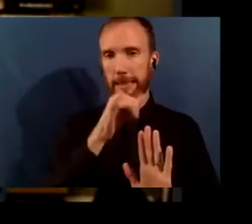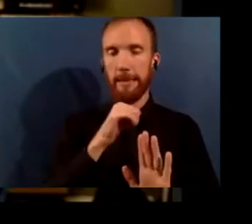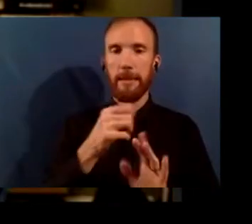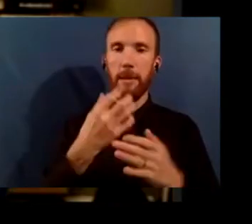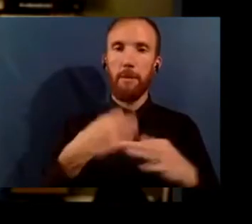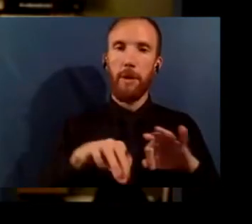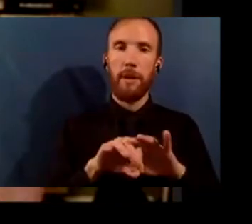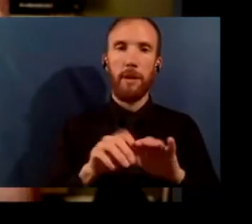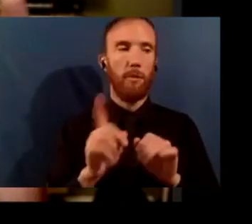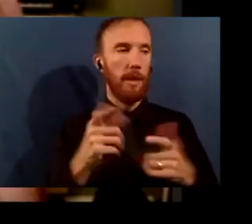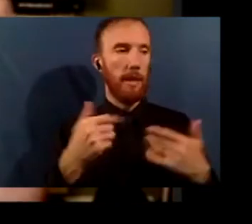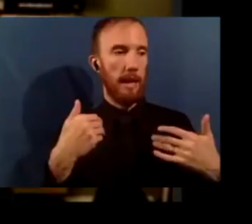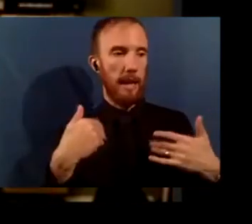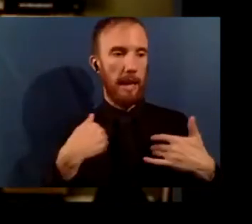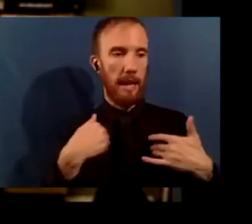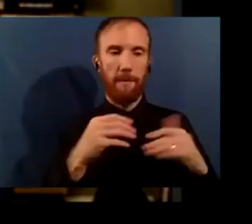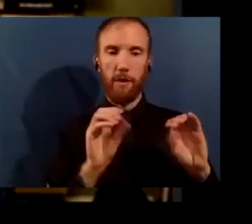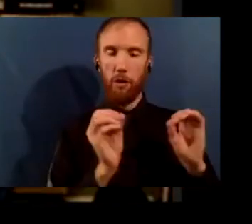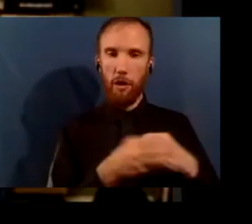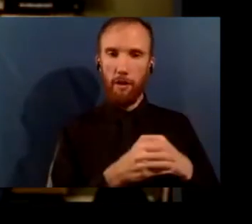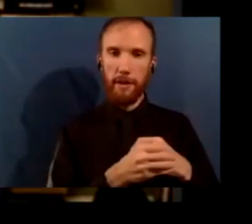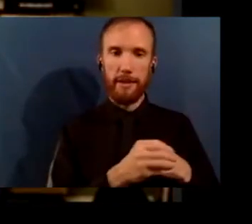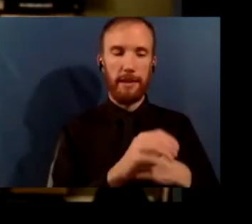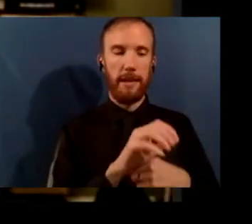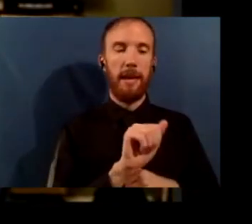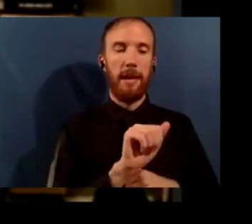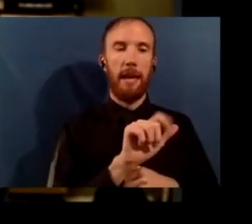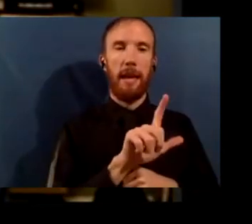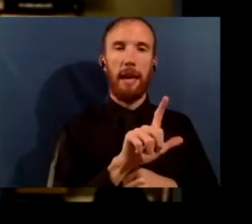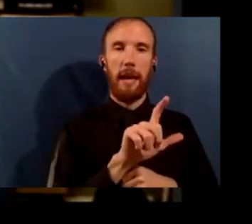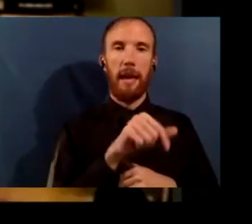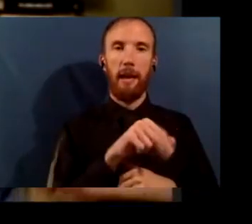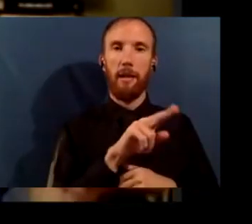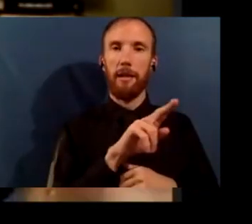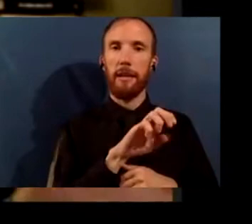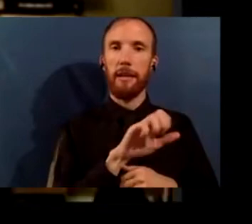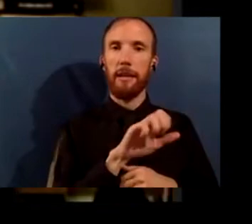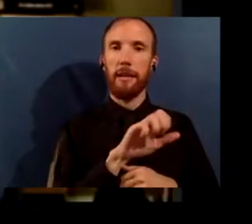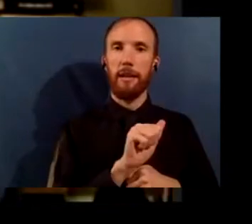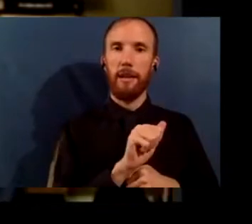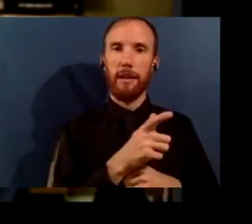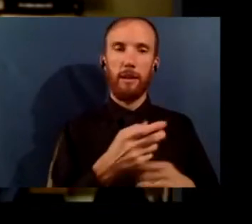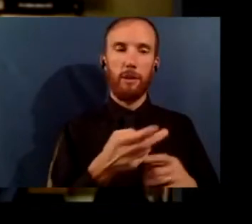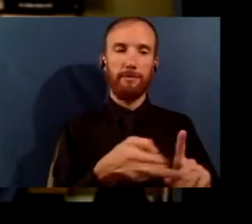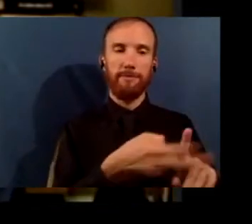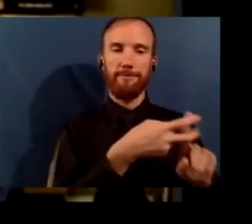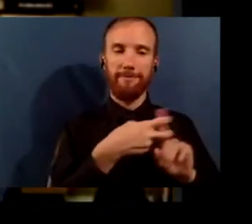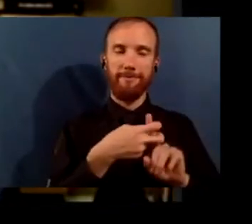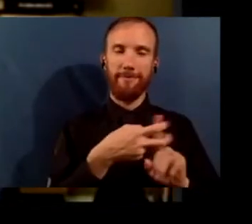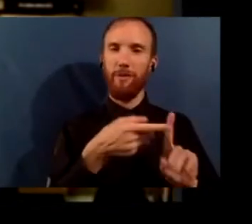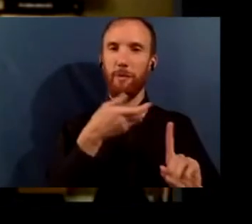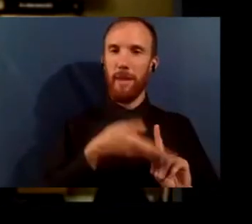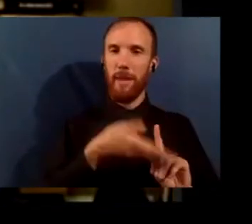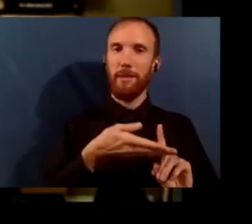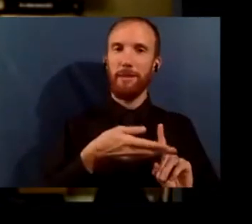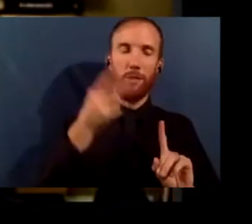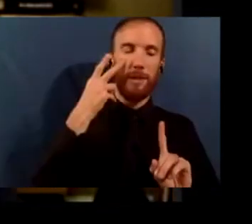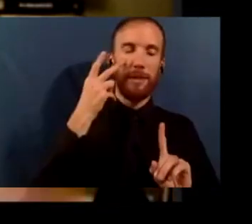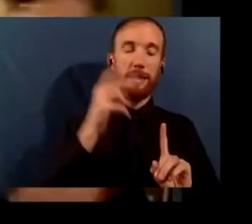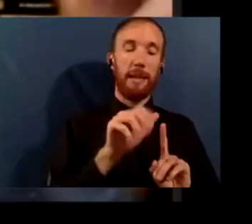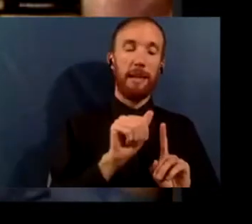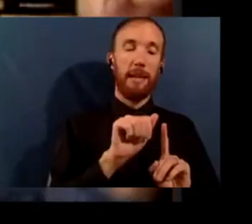they had branch offices, Al-Qaeda recruited from all those countries. So when you look at the Al-Qaeda nationalities list